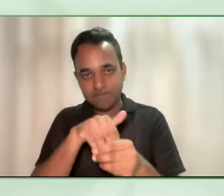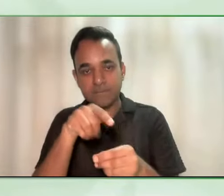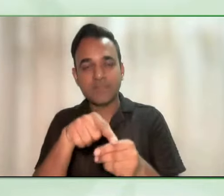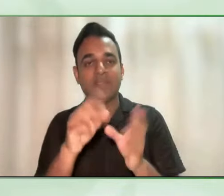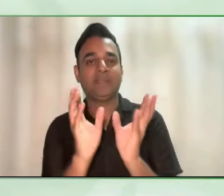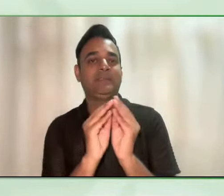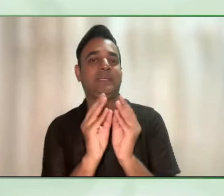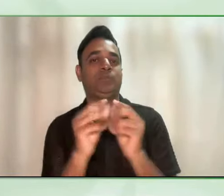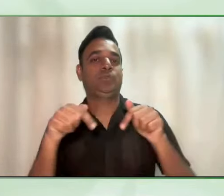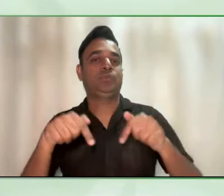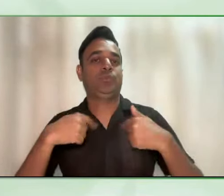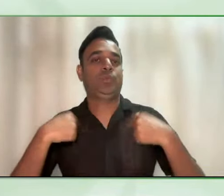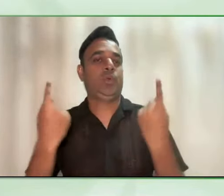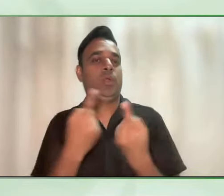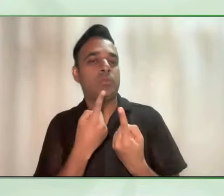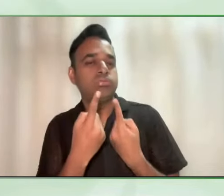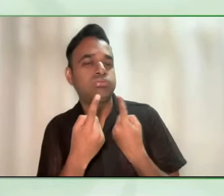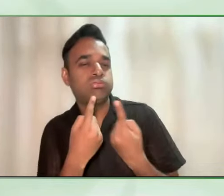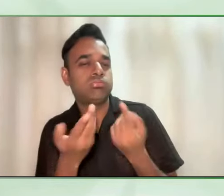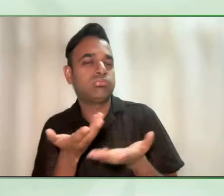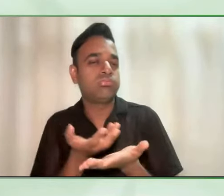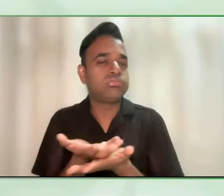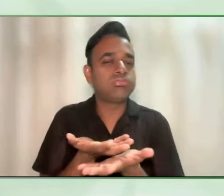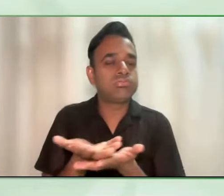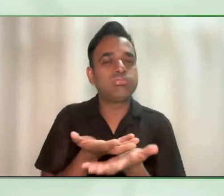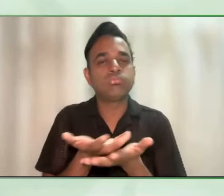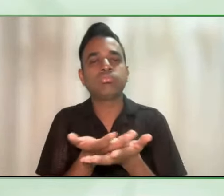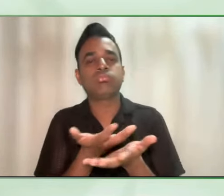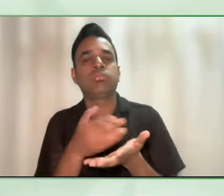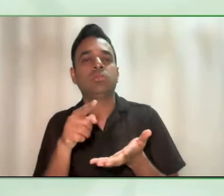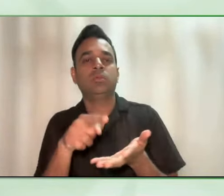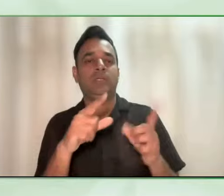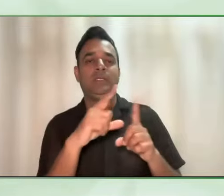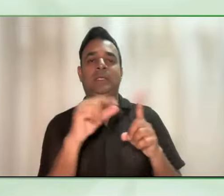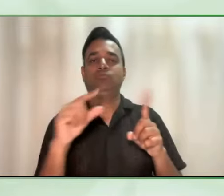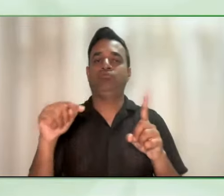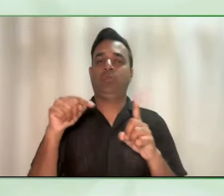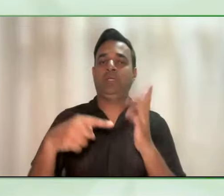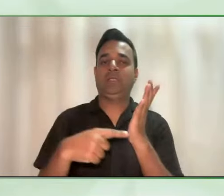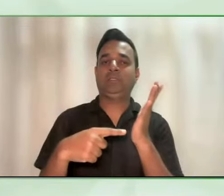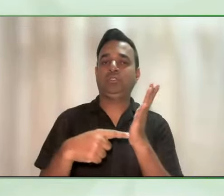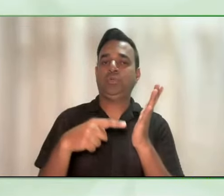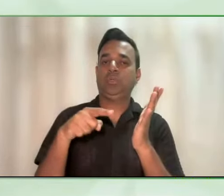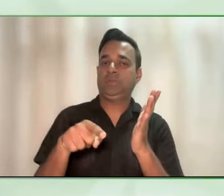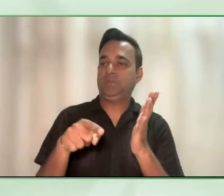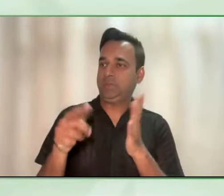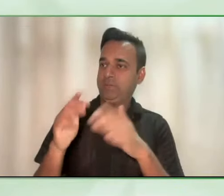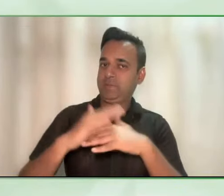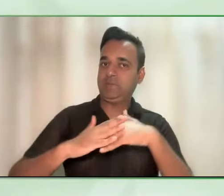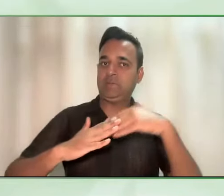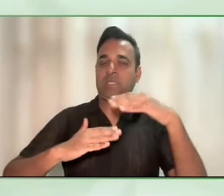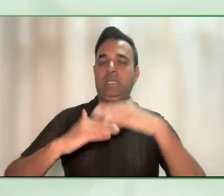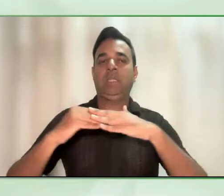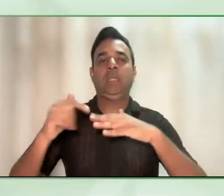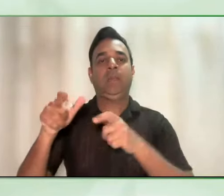social enterprises, but not only the people with disabilities that work there, but also the staff that supports